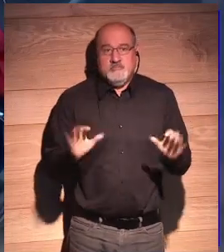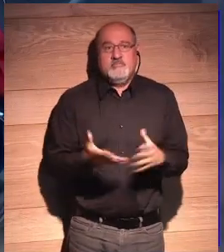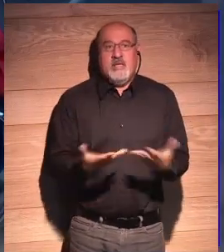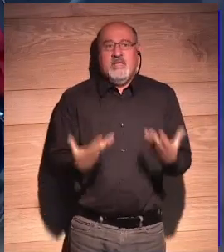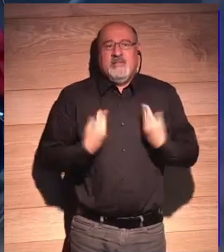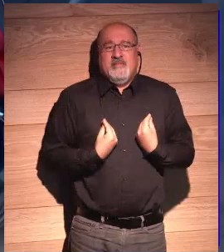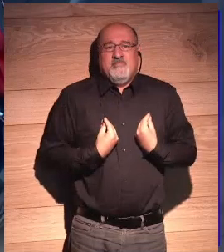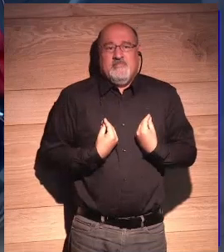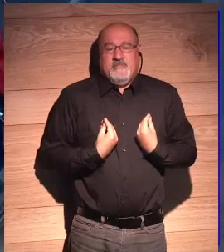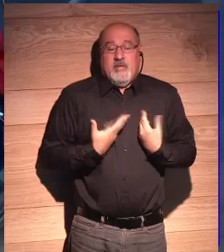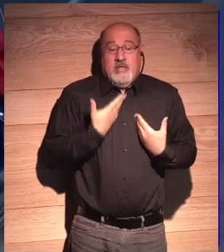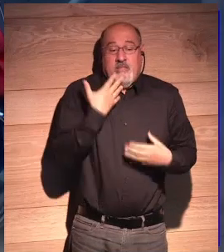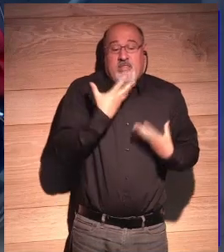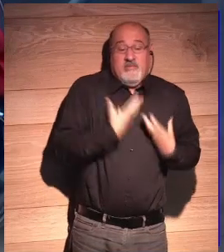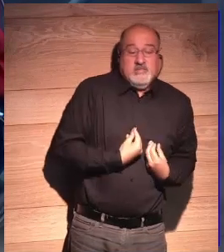I swear.